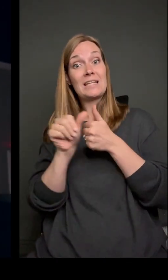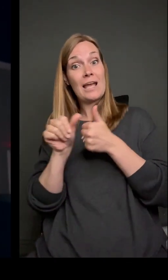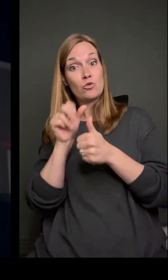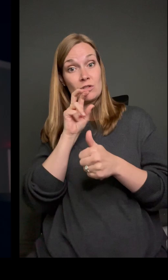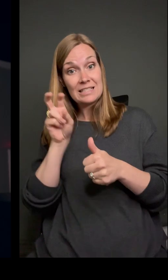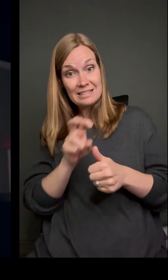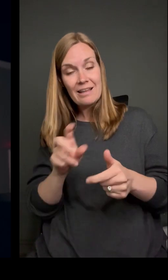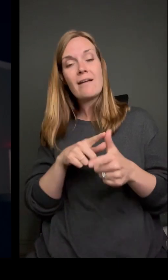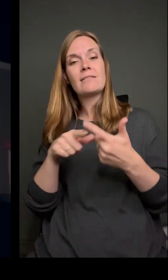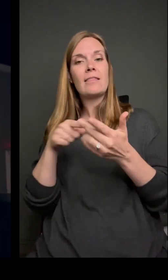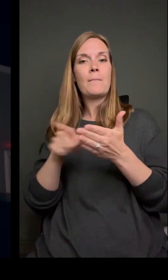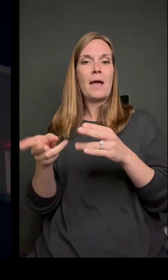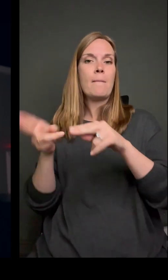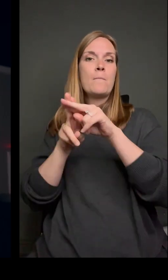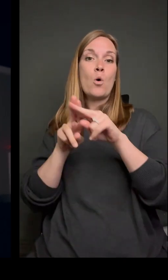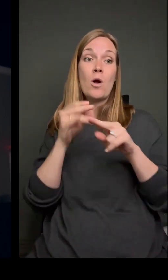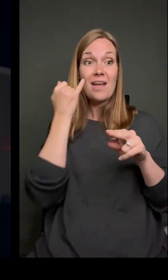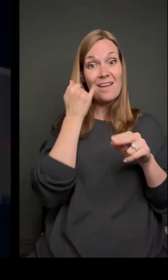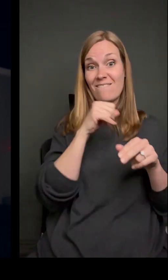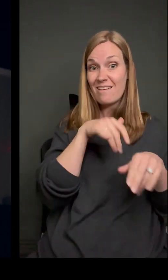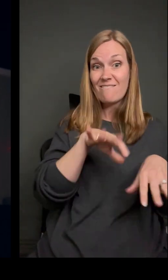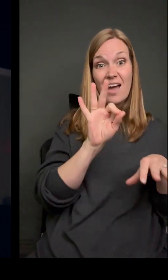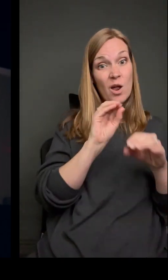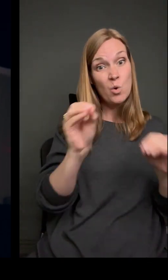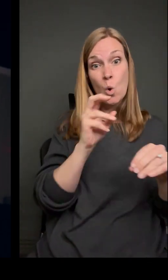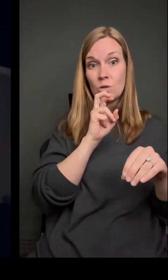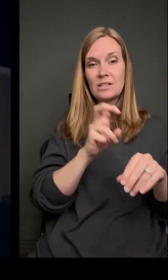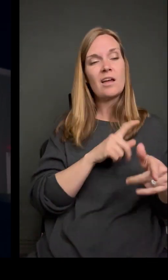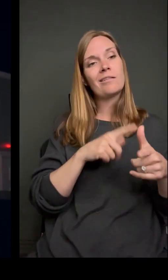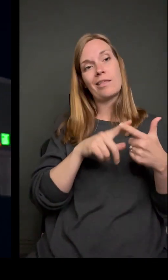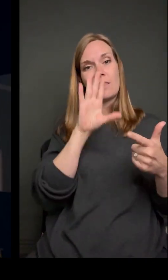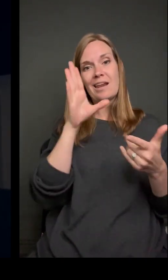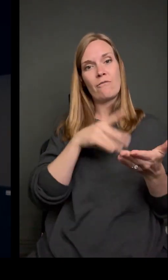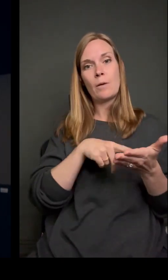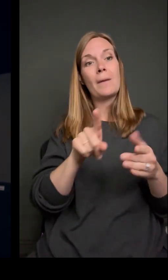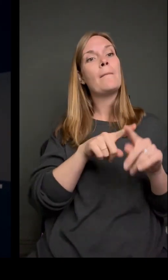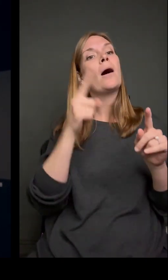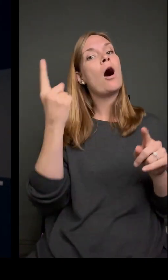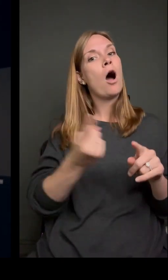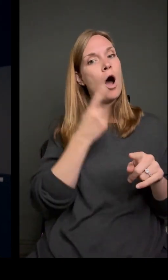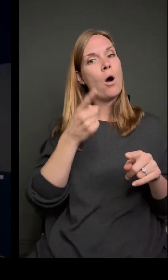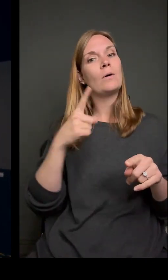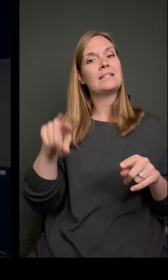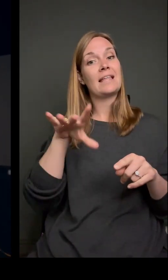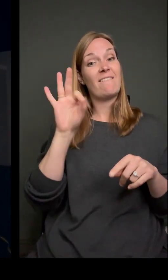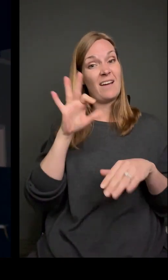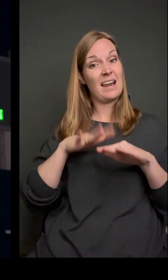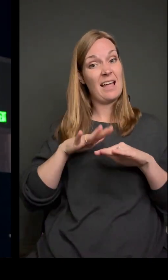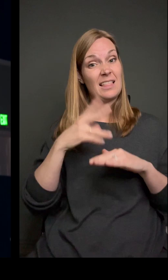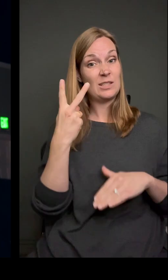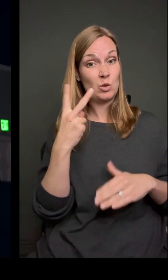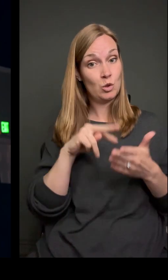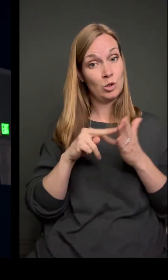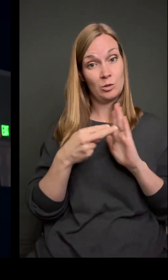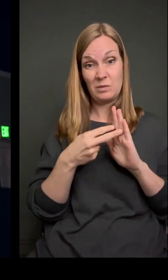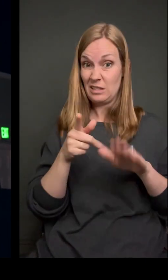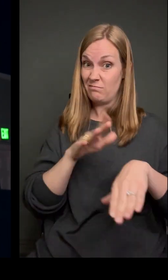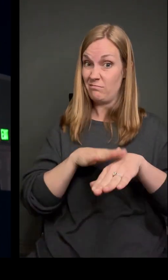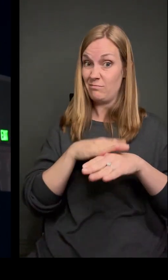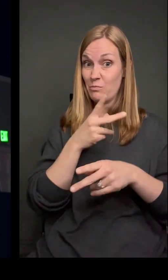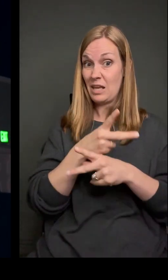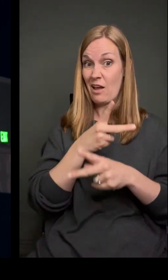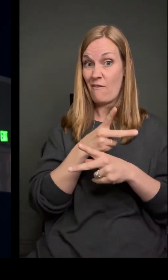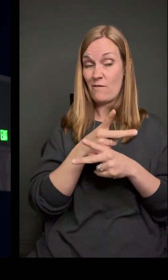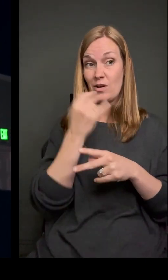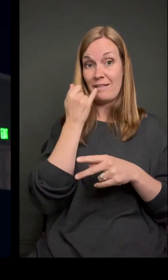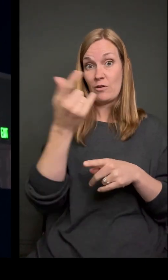If they don't find any snakes, they don't get paid, but they always find at least 2. So be careful before you invite them into your home. The highest caste magicians